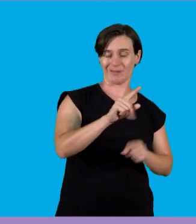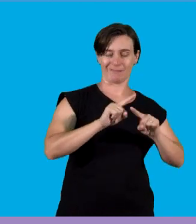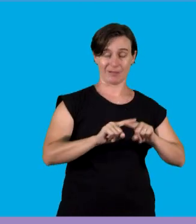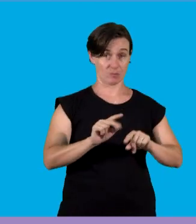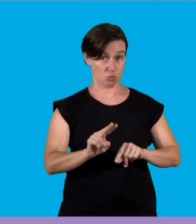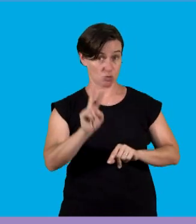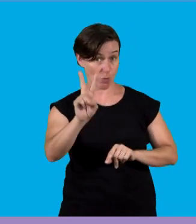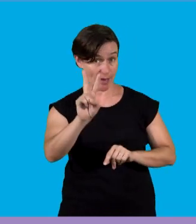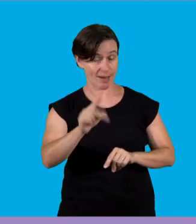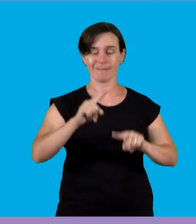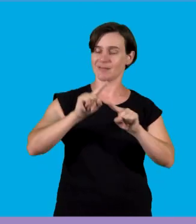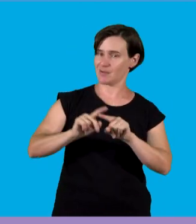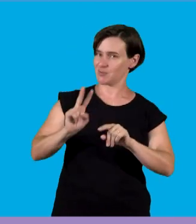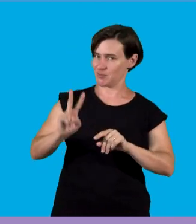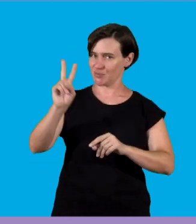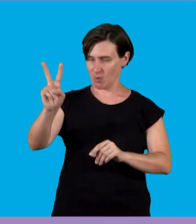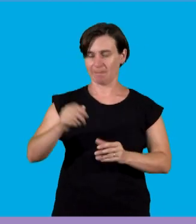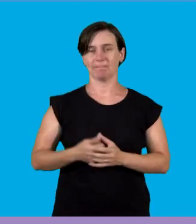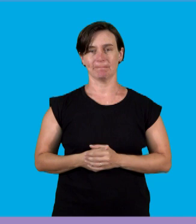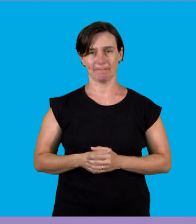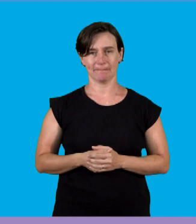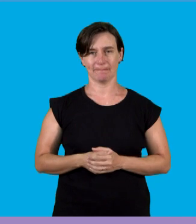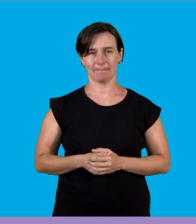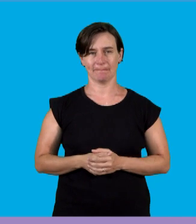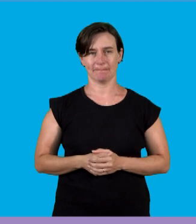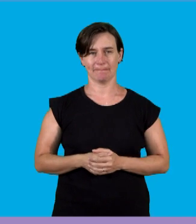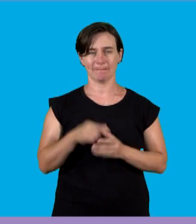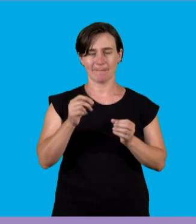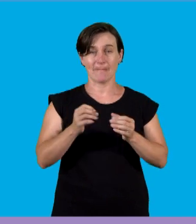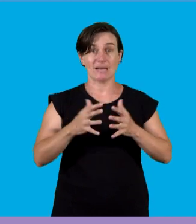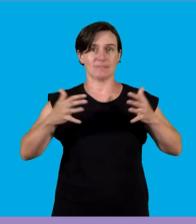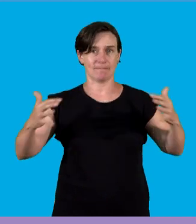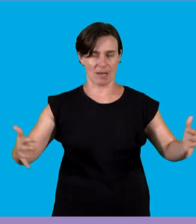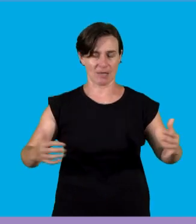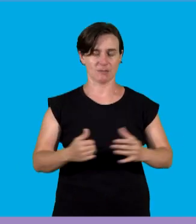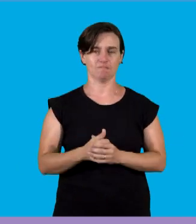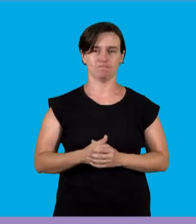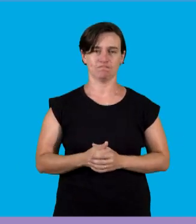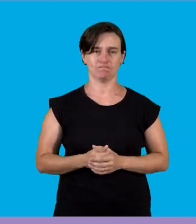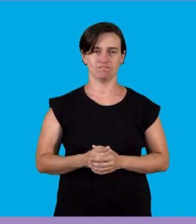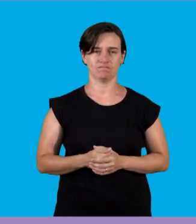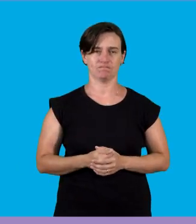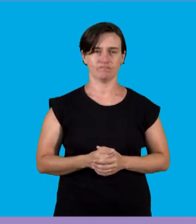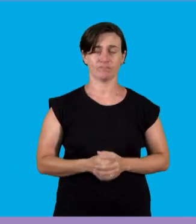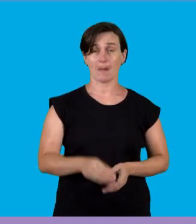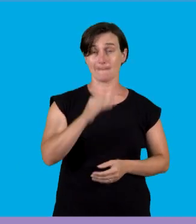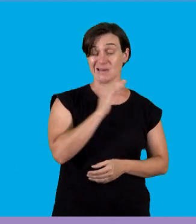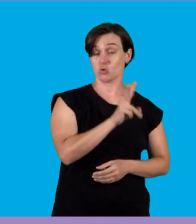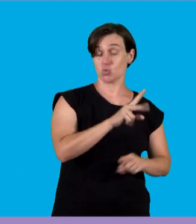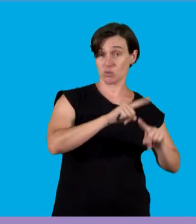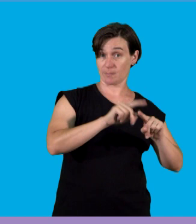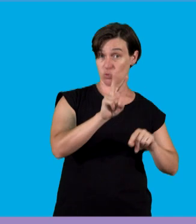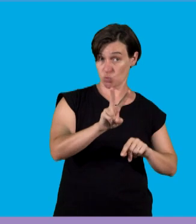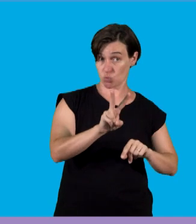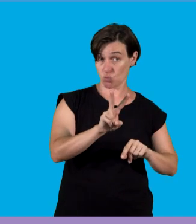squared times 2 squared times 2 squared. Let's expand these powers. So 2 squared is